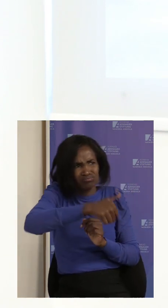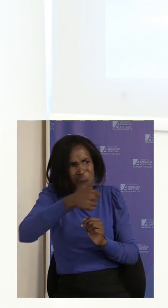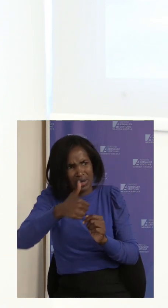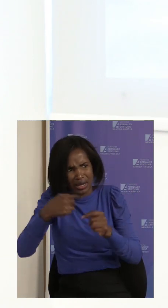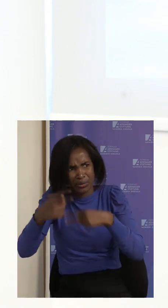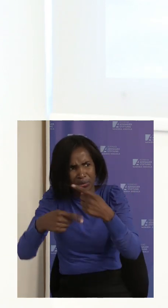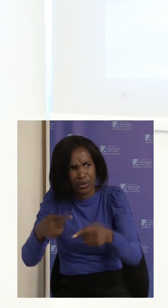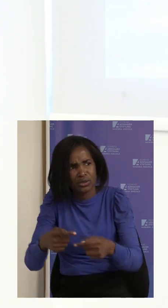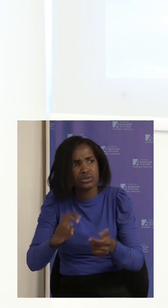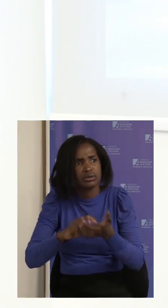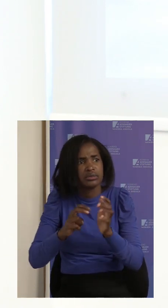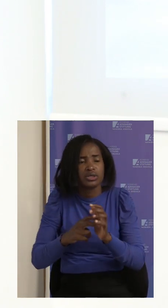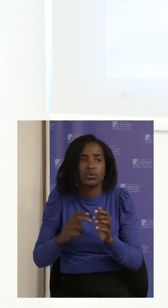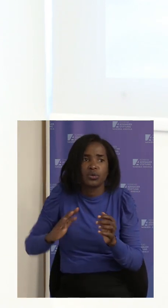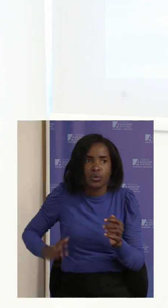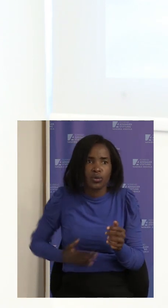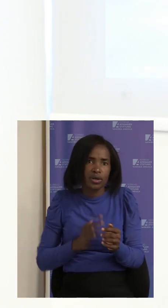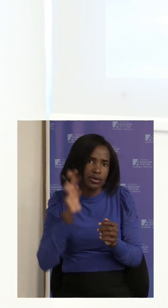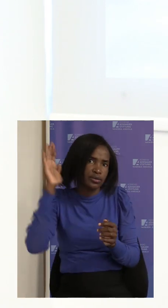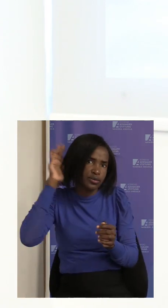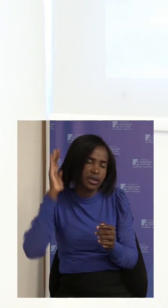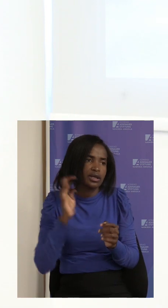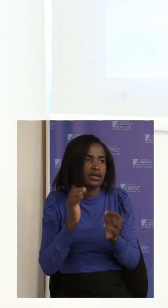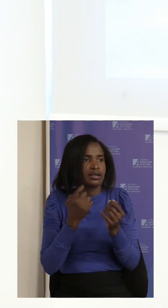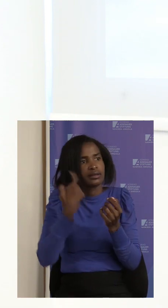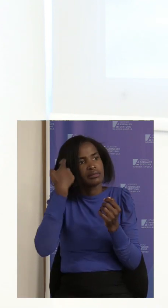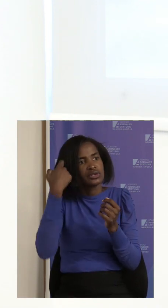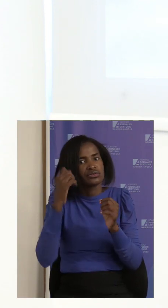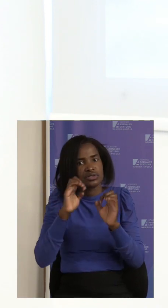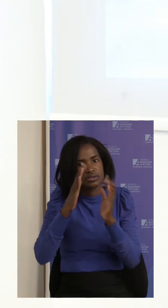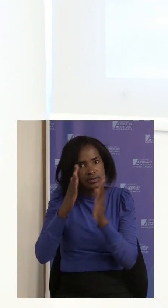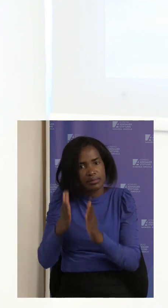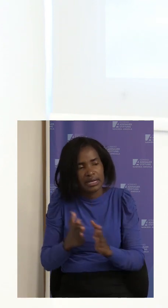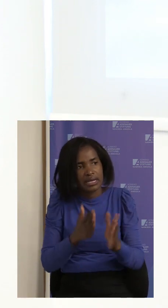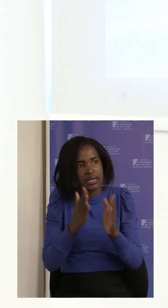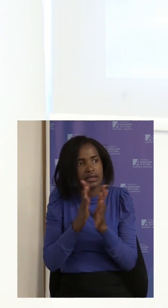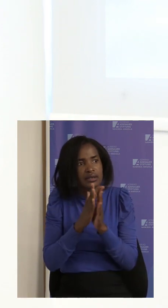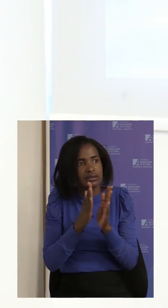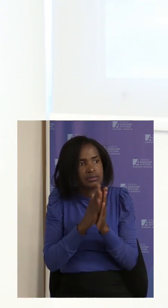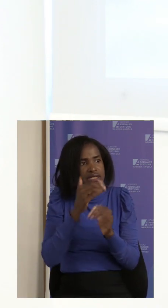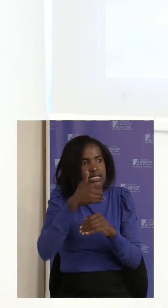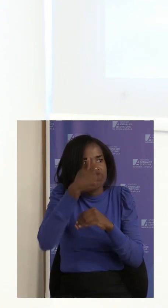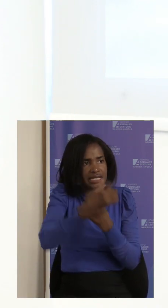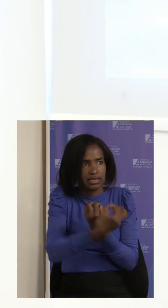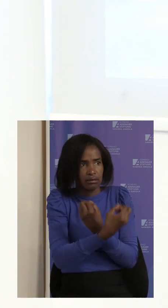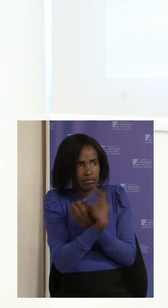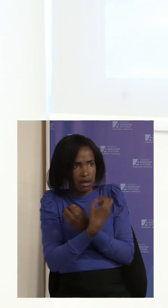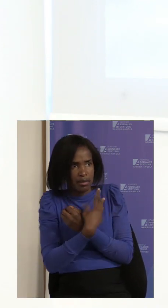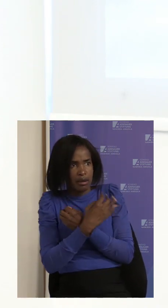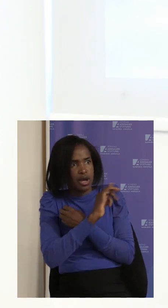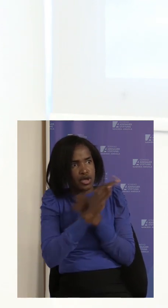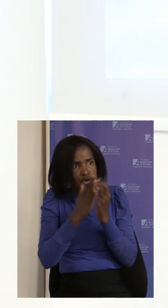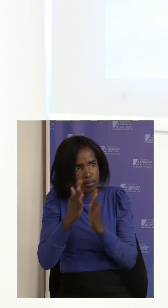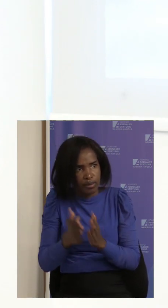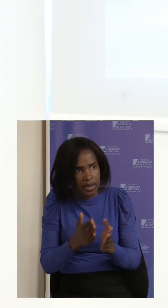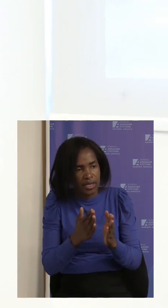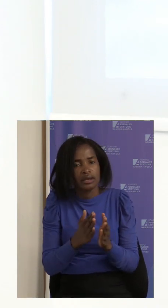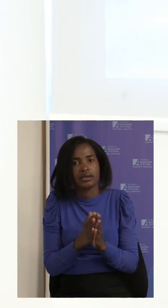an update on some of those plans, Eda. So do please keep us posted, and also